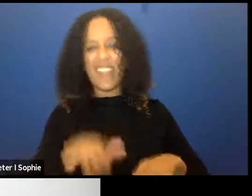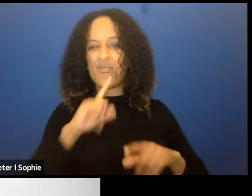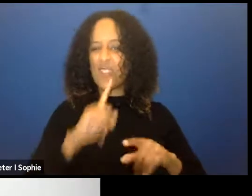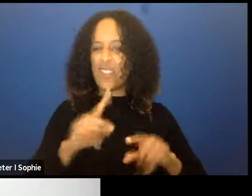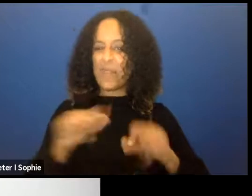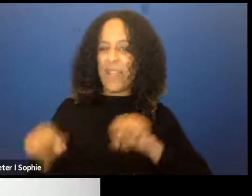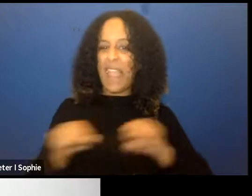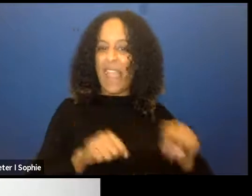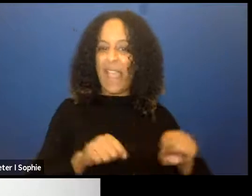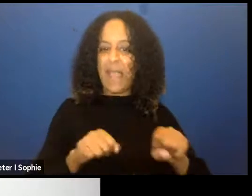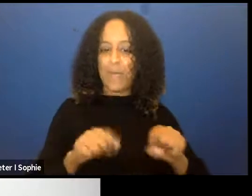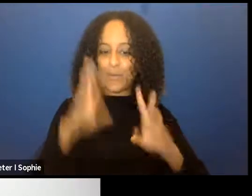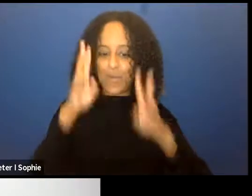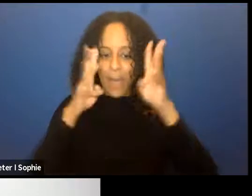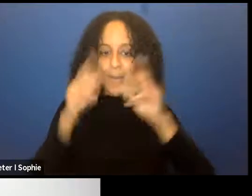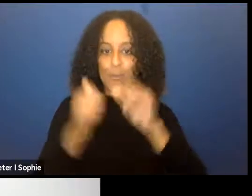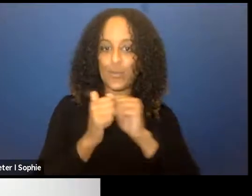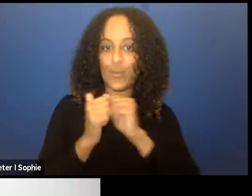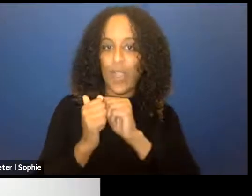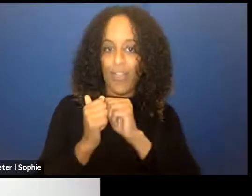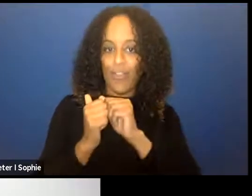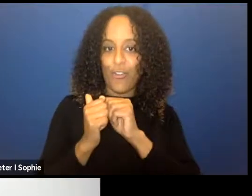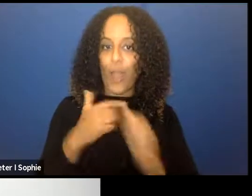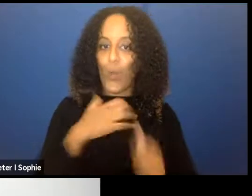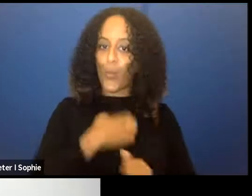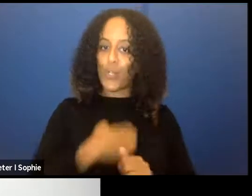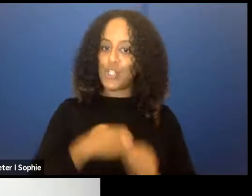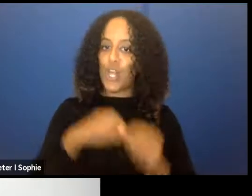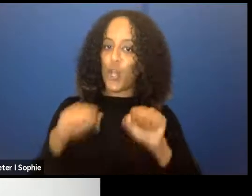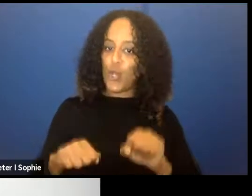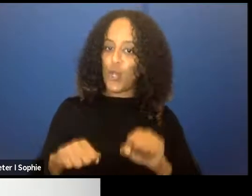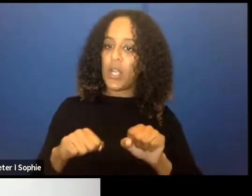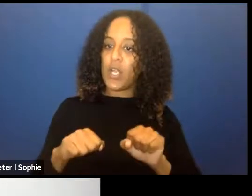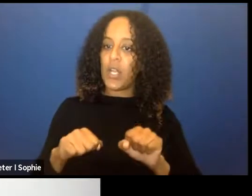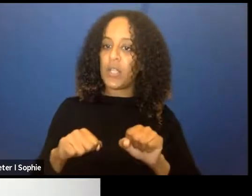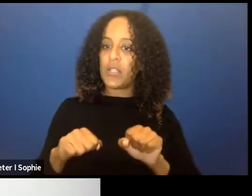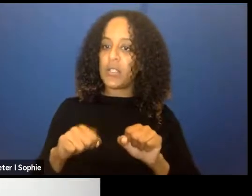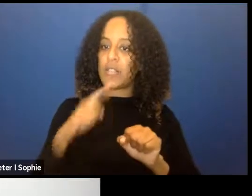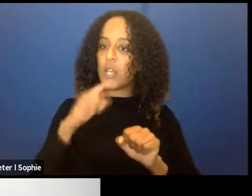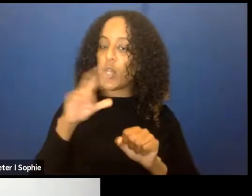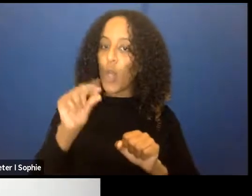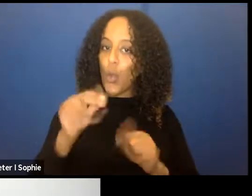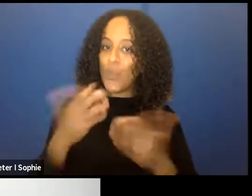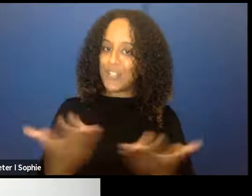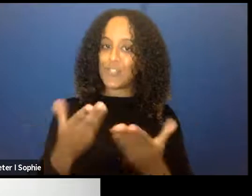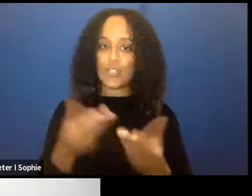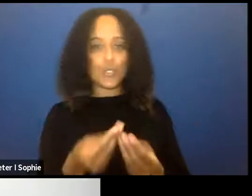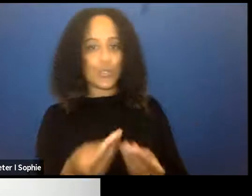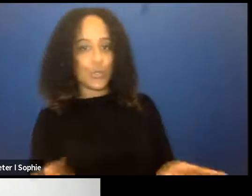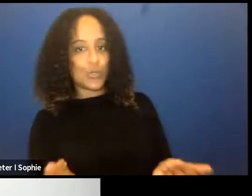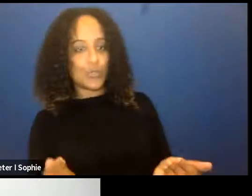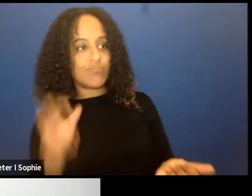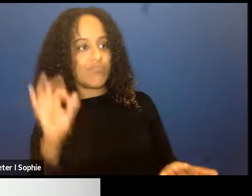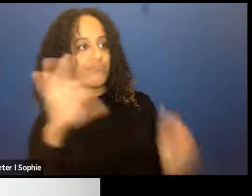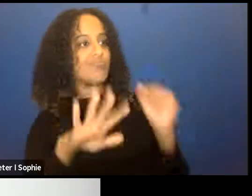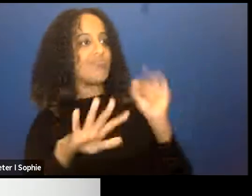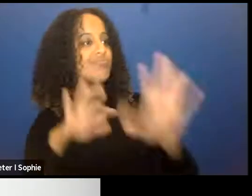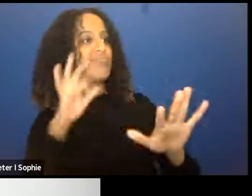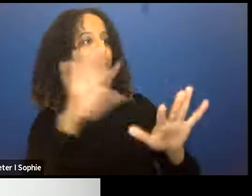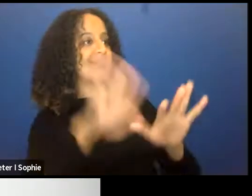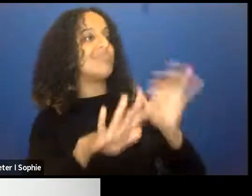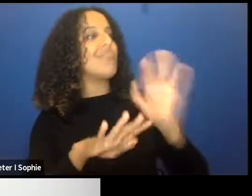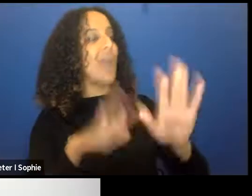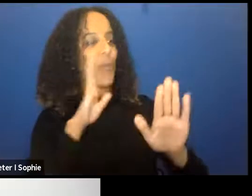come up together. Like, I wish I would have been able to say, like, no, like, here's kind of a solution. I'd be much more